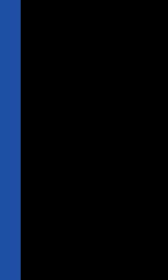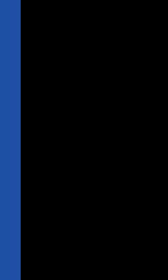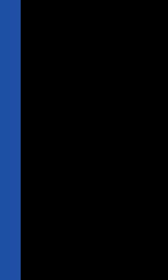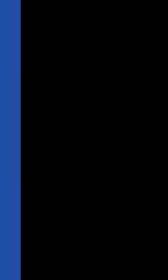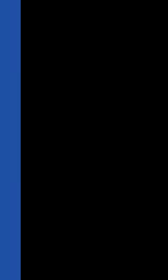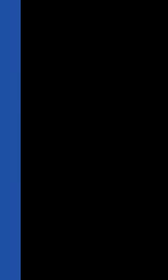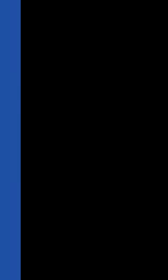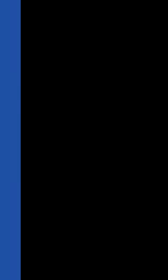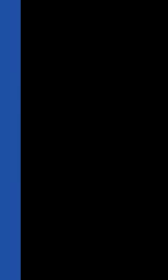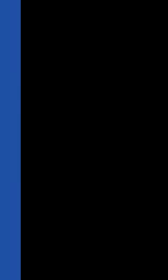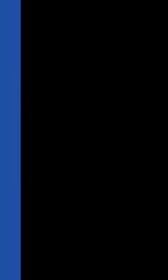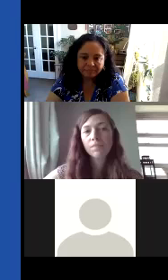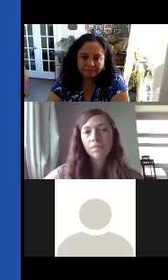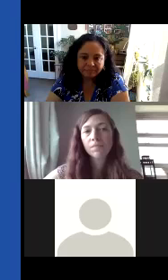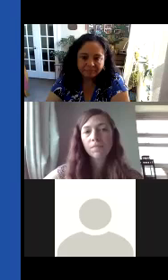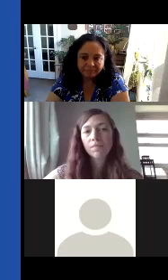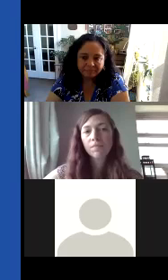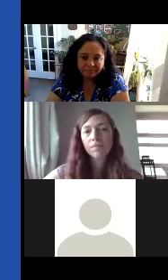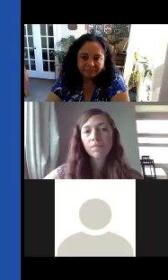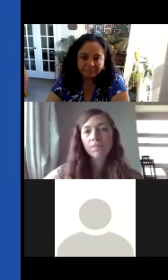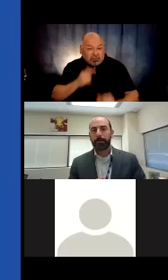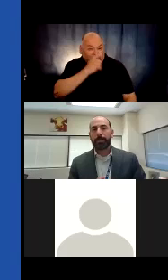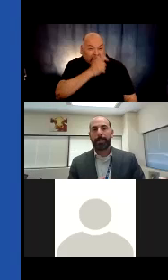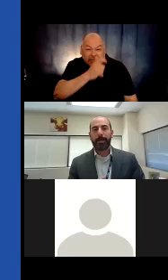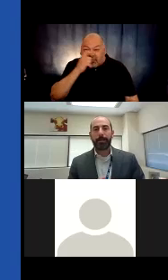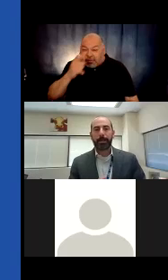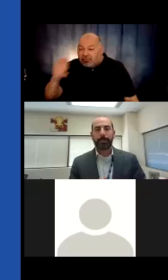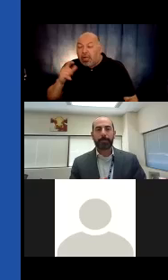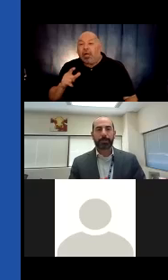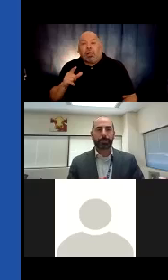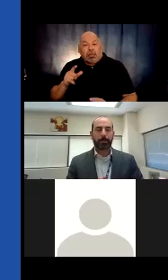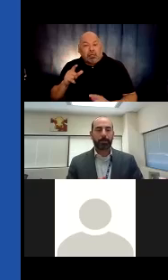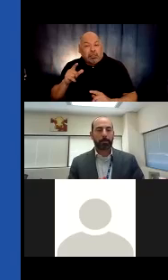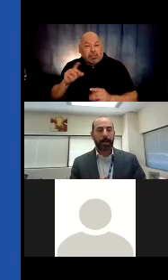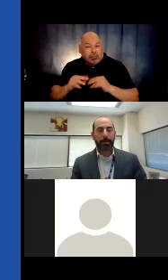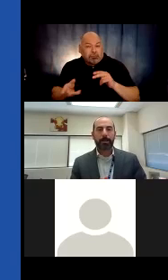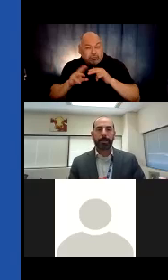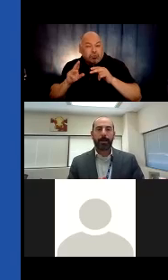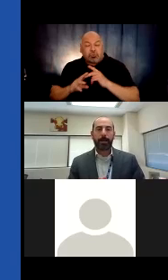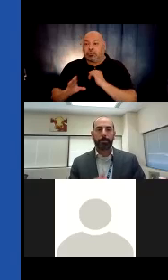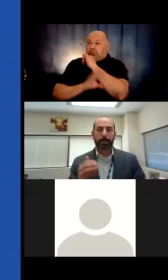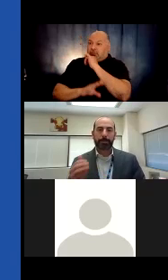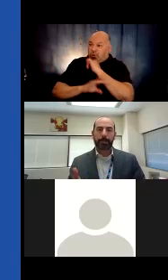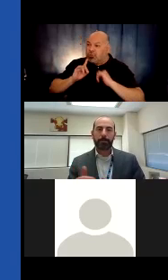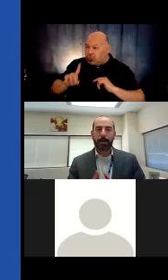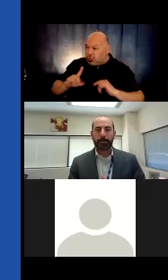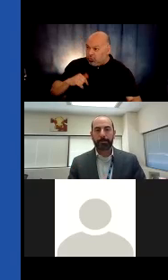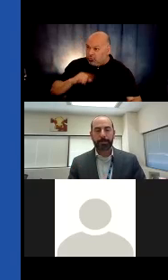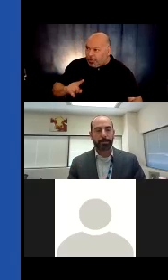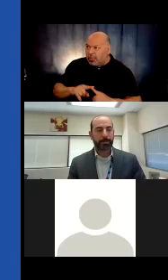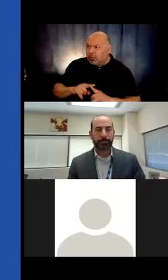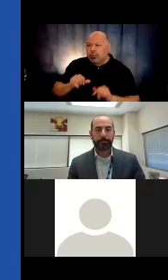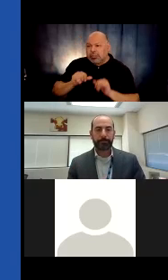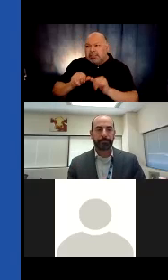getting those vaccination rates up. We're going to do some planning for the fall to make sure that we're prepared, and we're going to continue to monitor